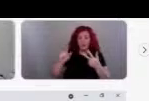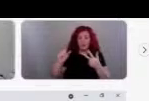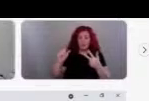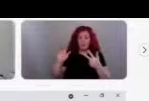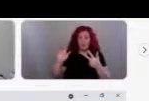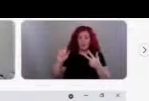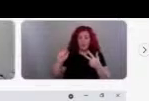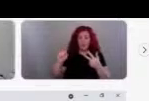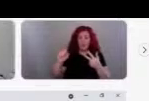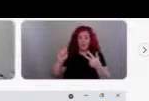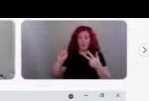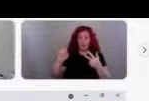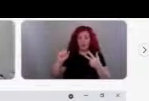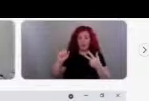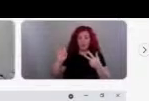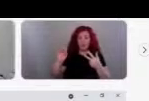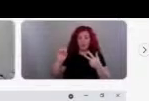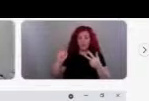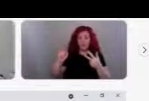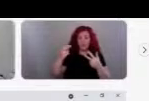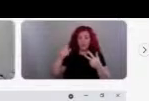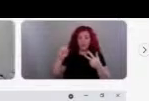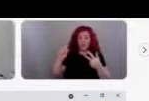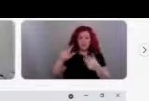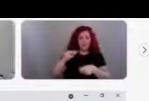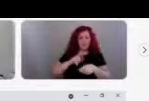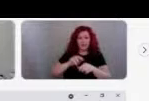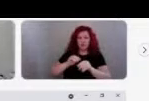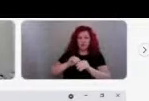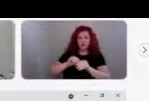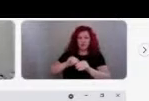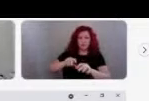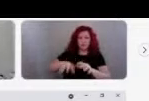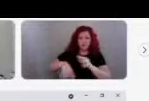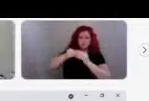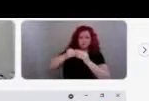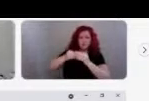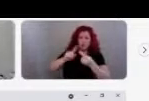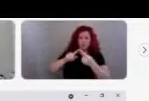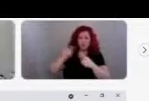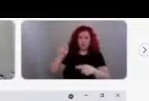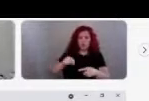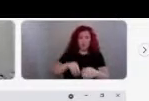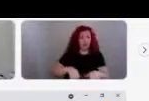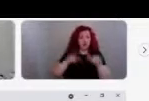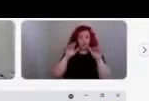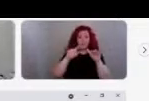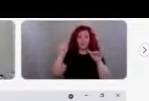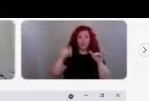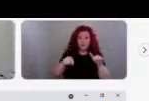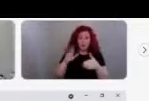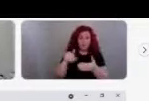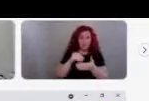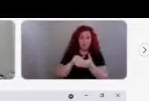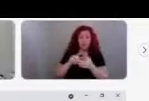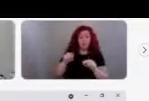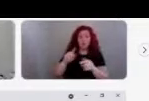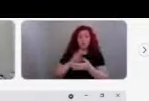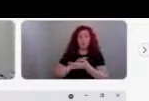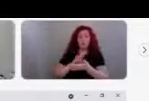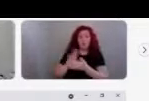of tucson i grew up in in the central part of tucson and then went to school at uh canyon del oro which at that time was the